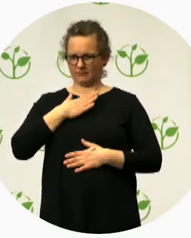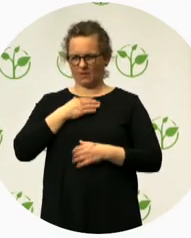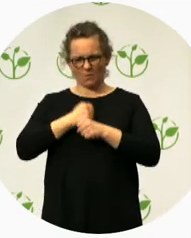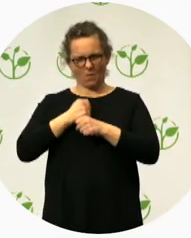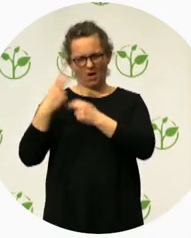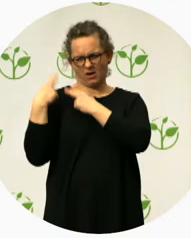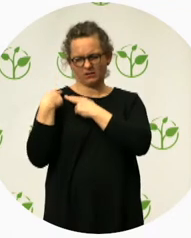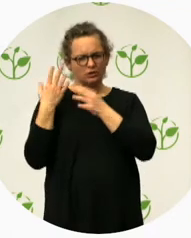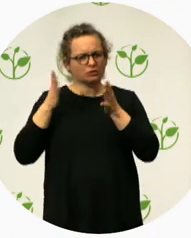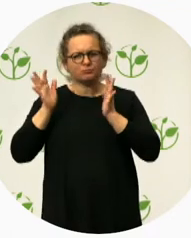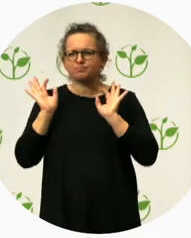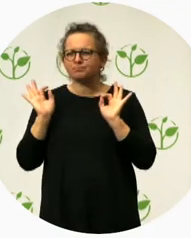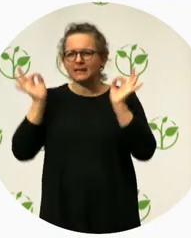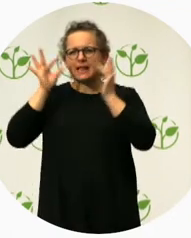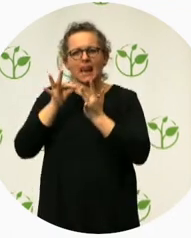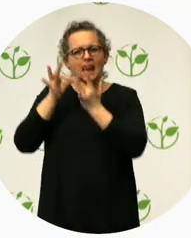it is amazing